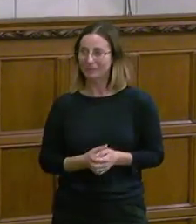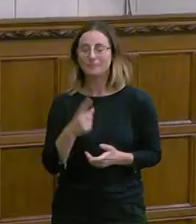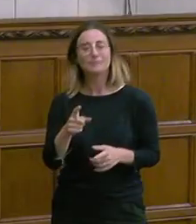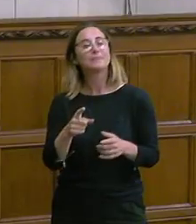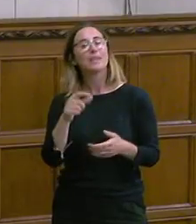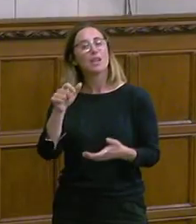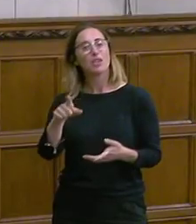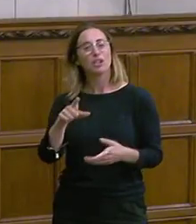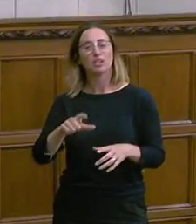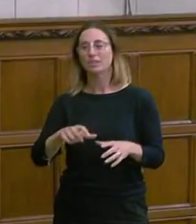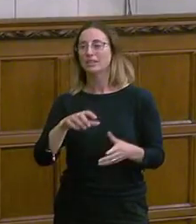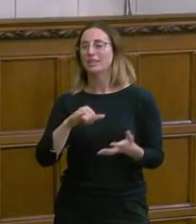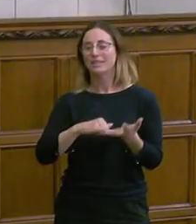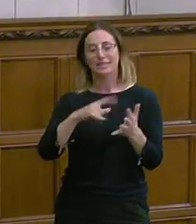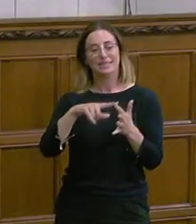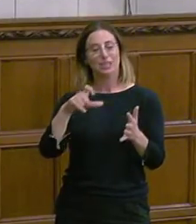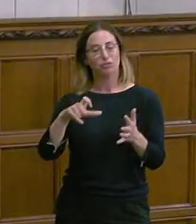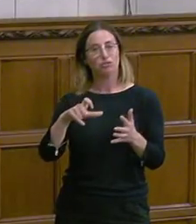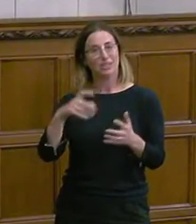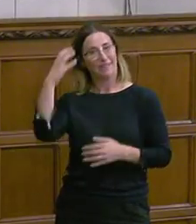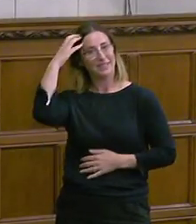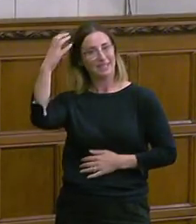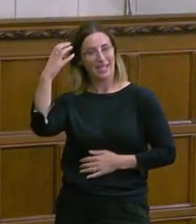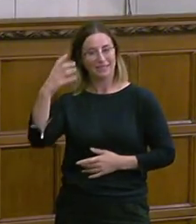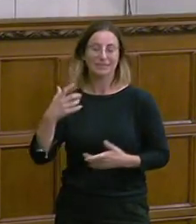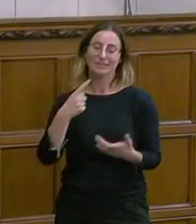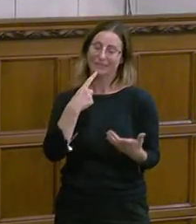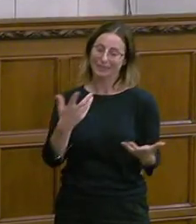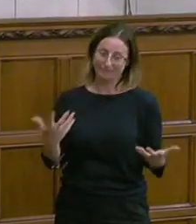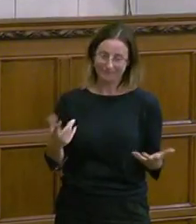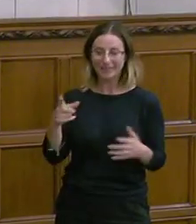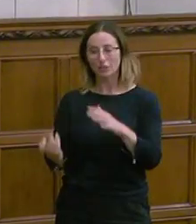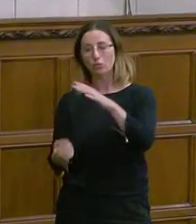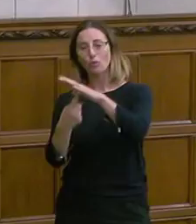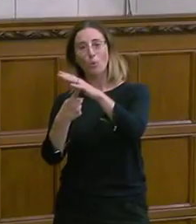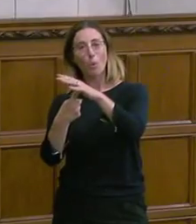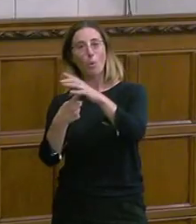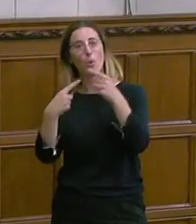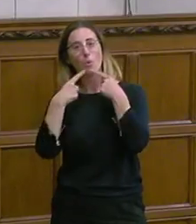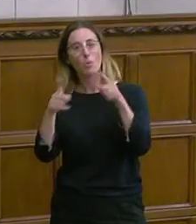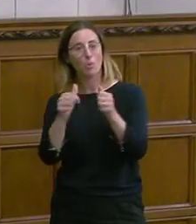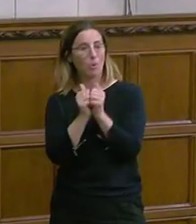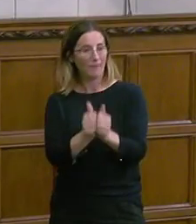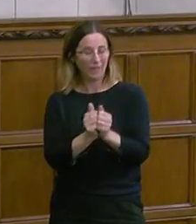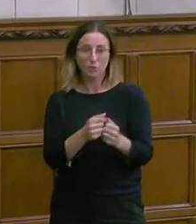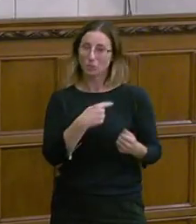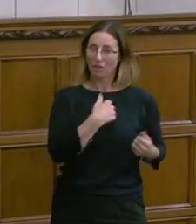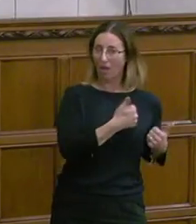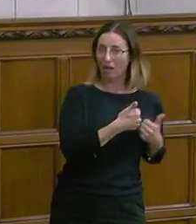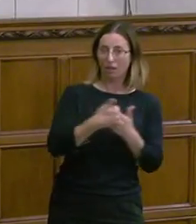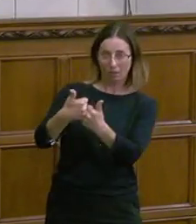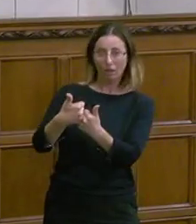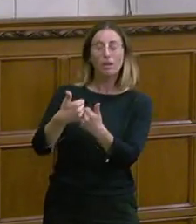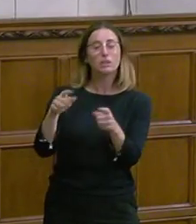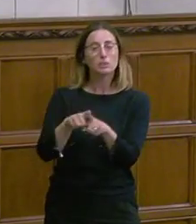spoke at the Association of Directors of Children's Services conference. He set out his core mission, which I absolutely share, to provide every